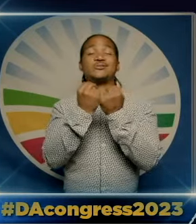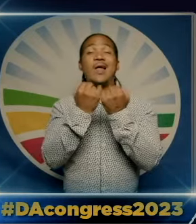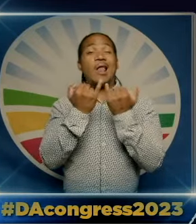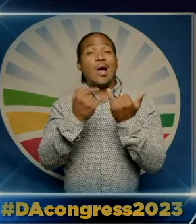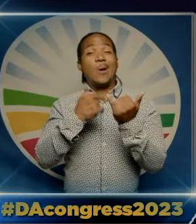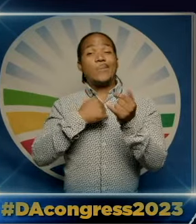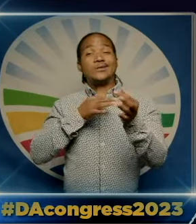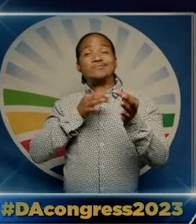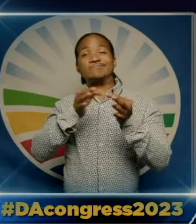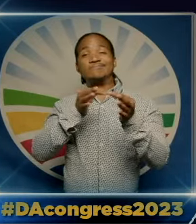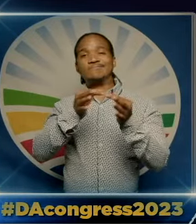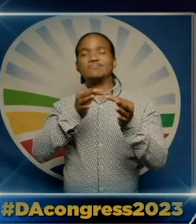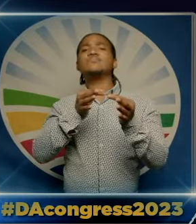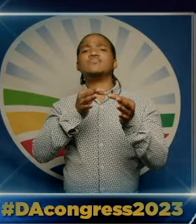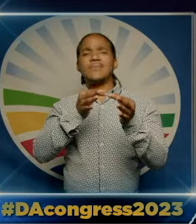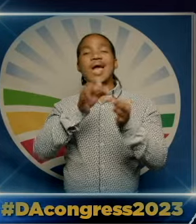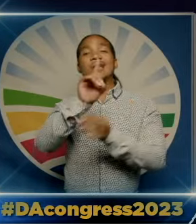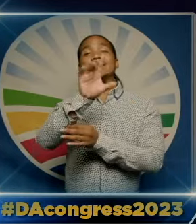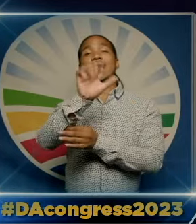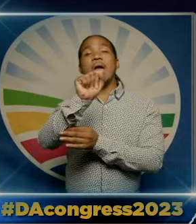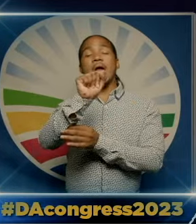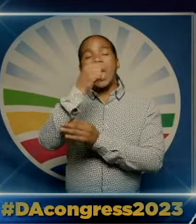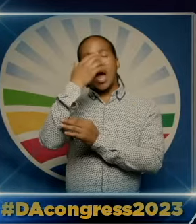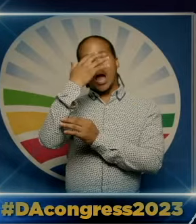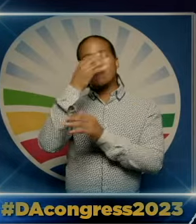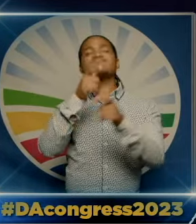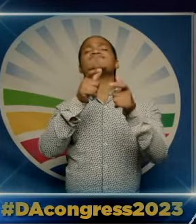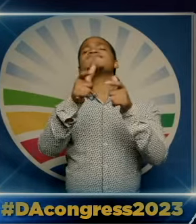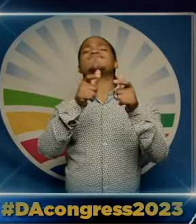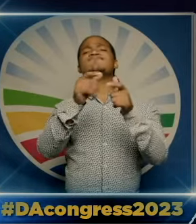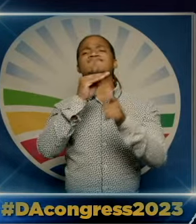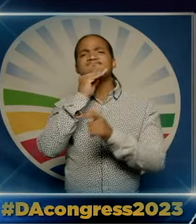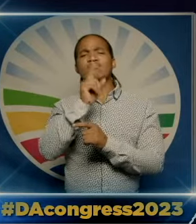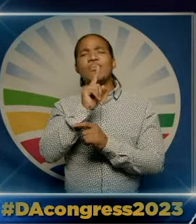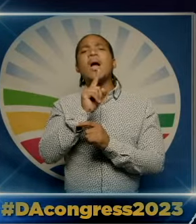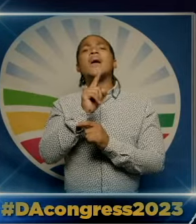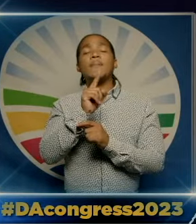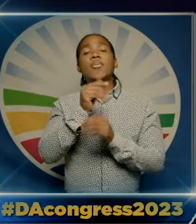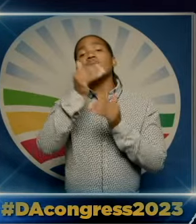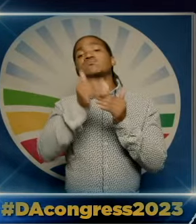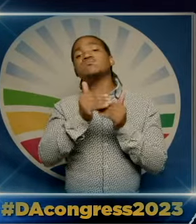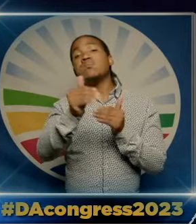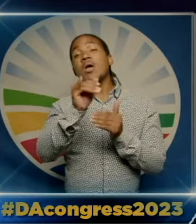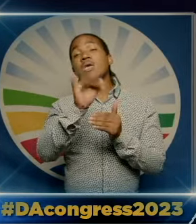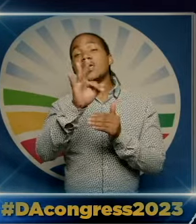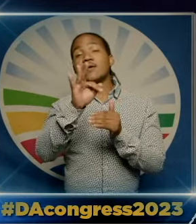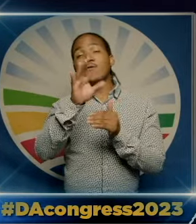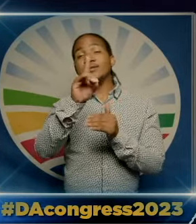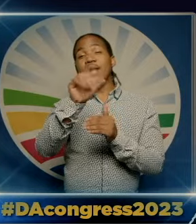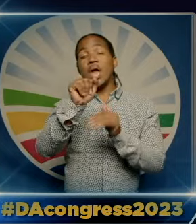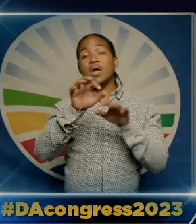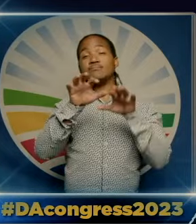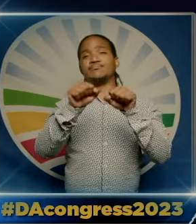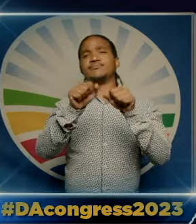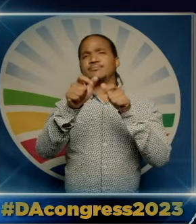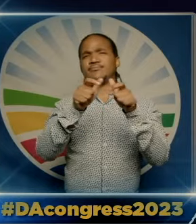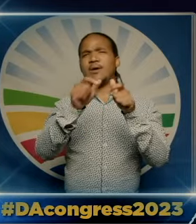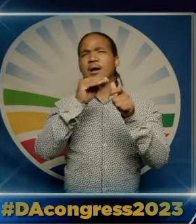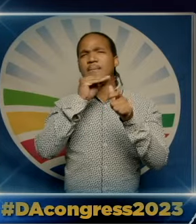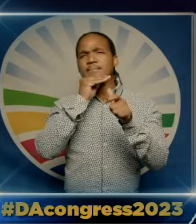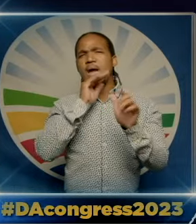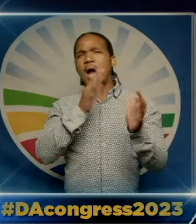the story of a true blue DA government and what life can be like when voters give the DA a chance to